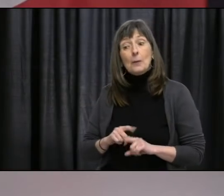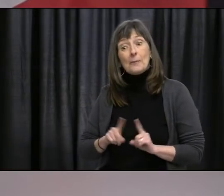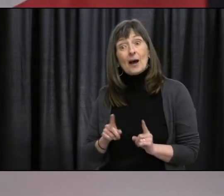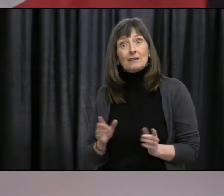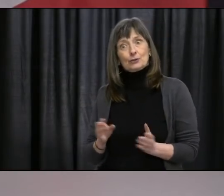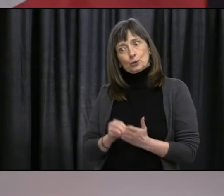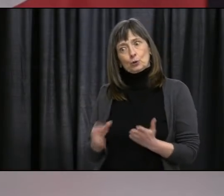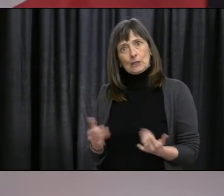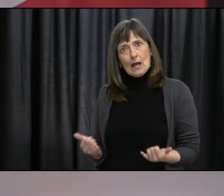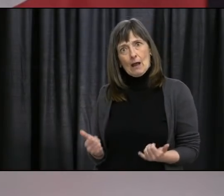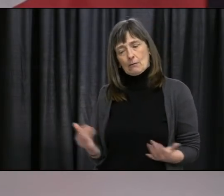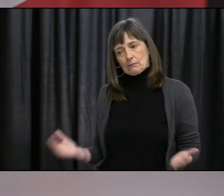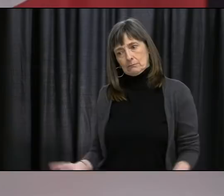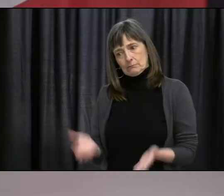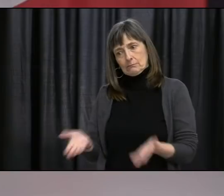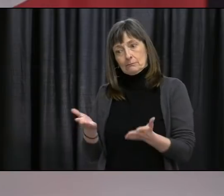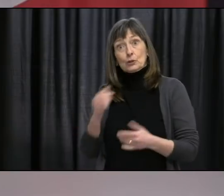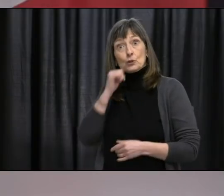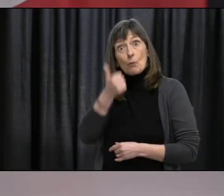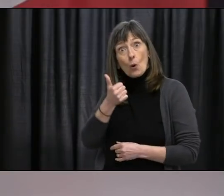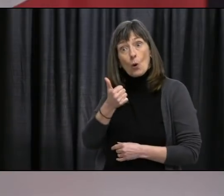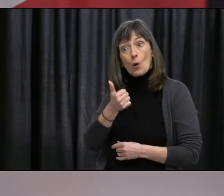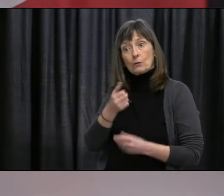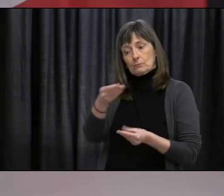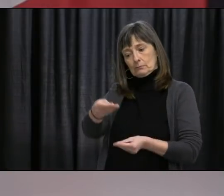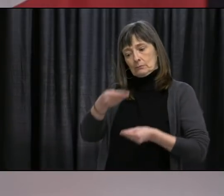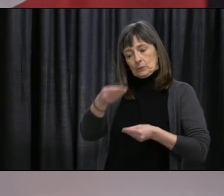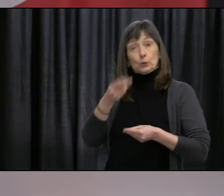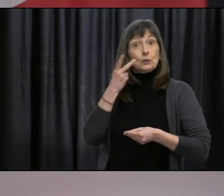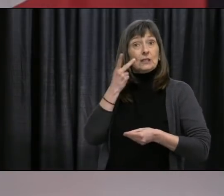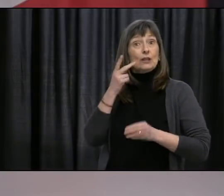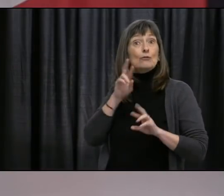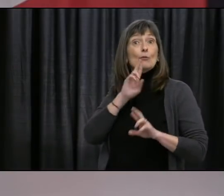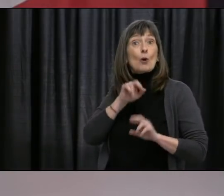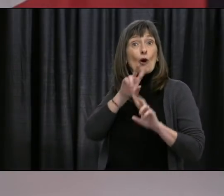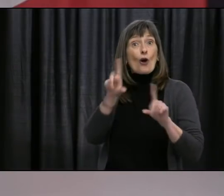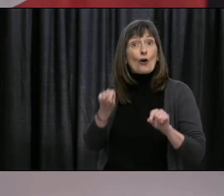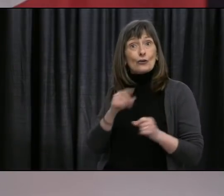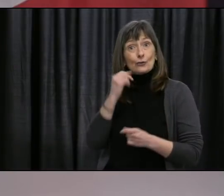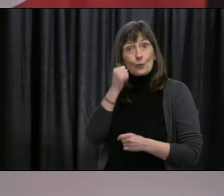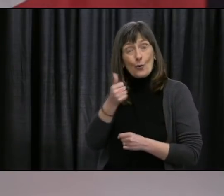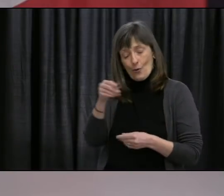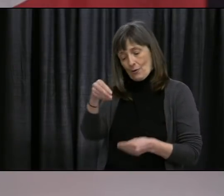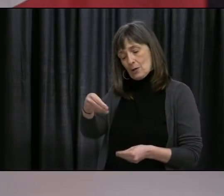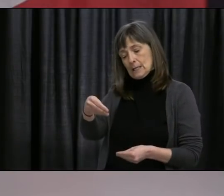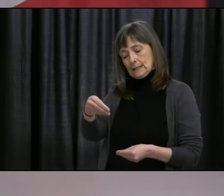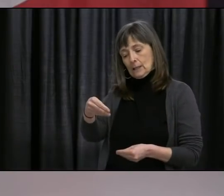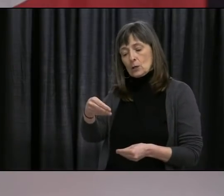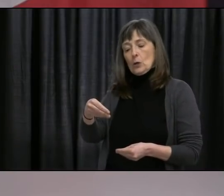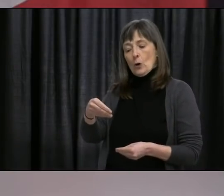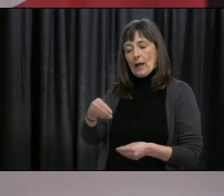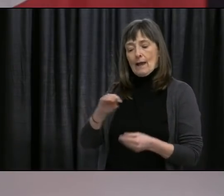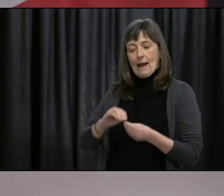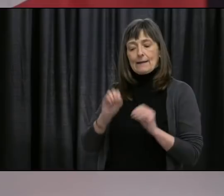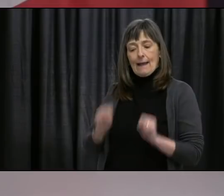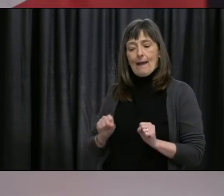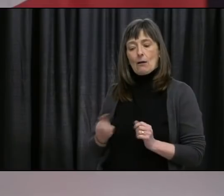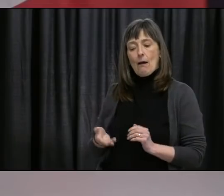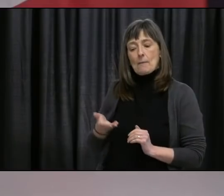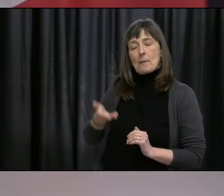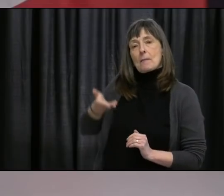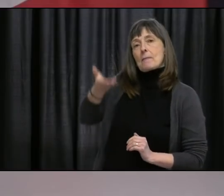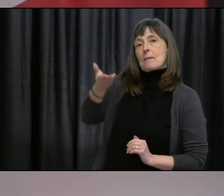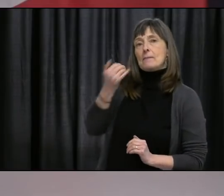your opportunity. When you get your progress reports, continue to work hard, continue to work, and make sure that you can do whatever you can to bring those marks up